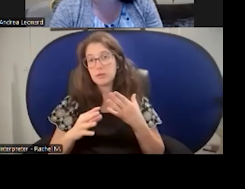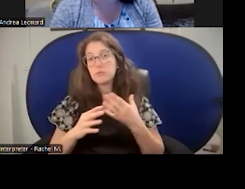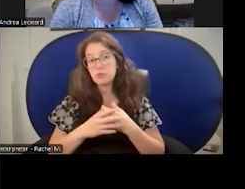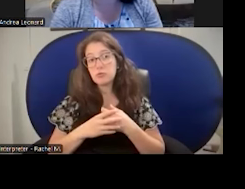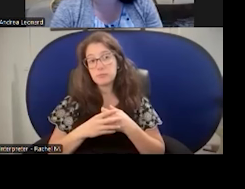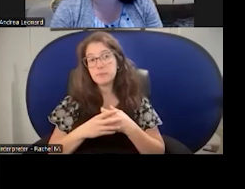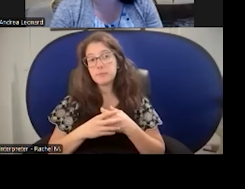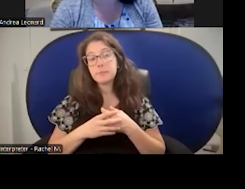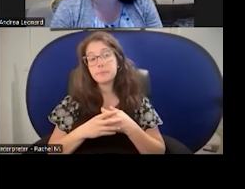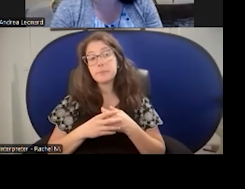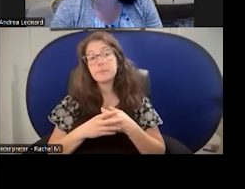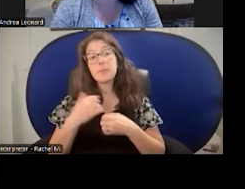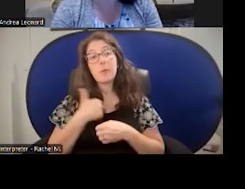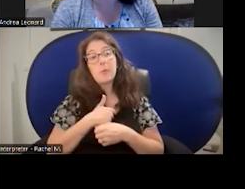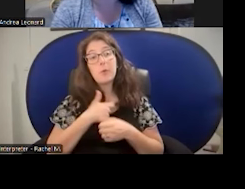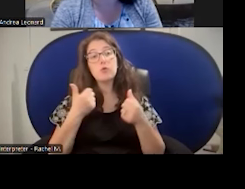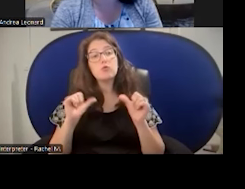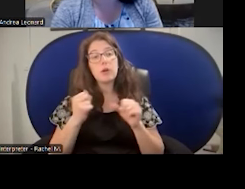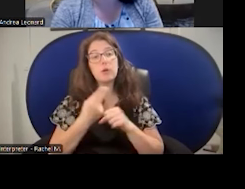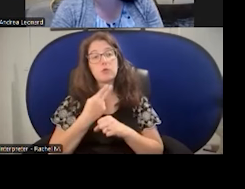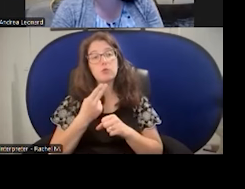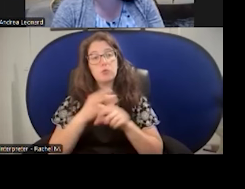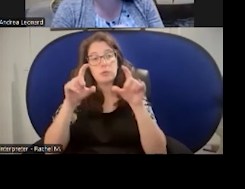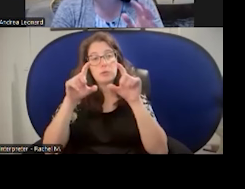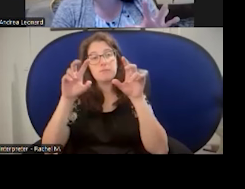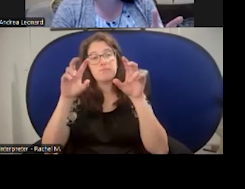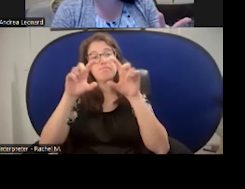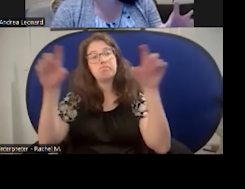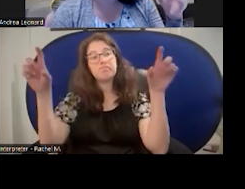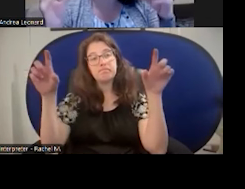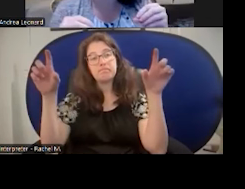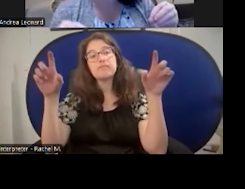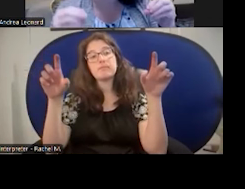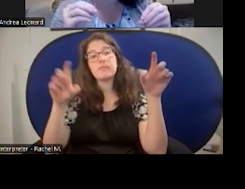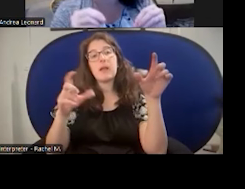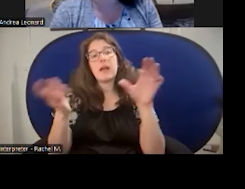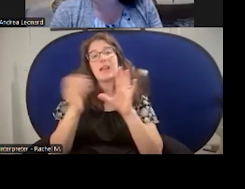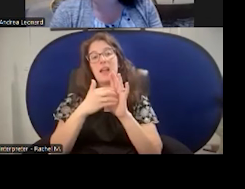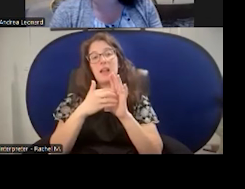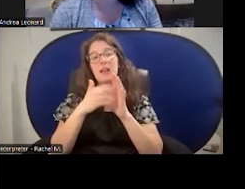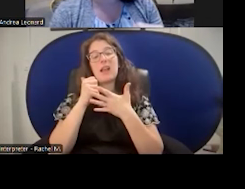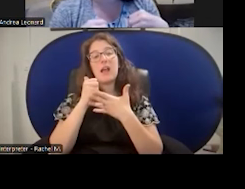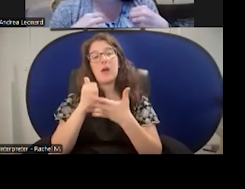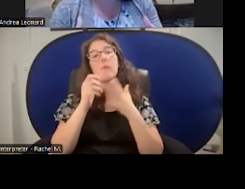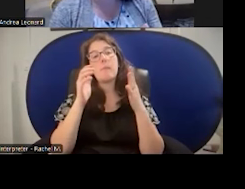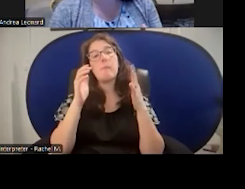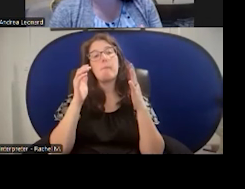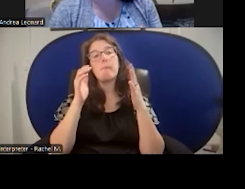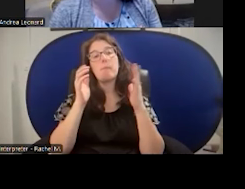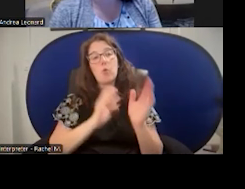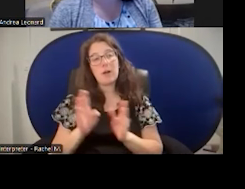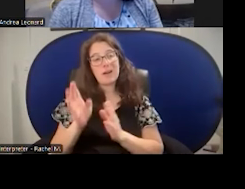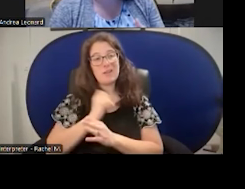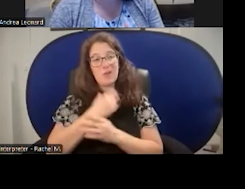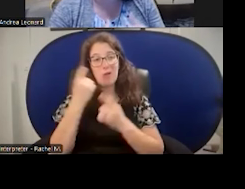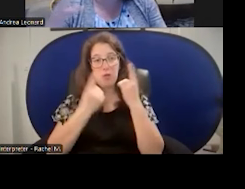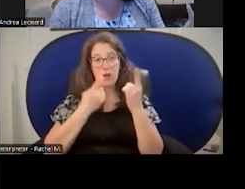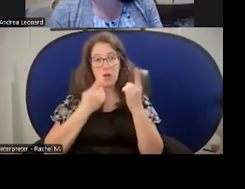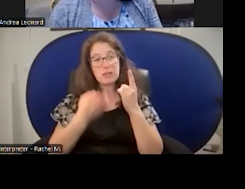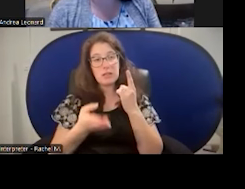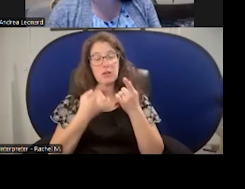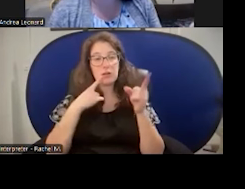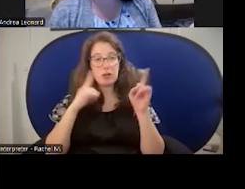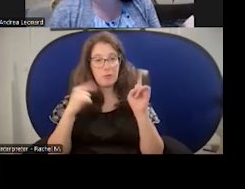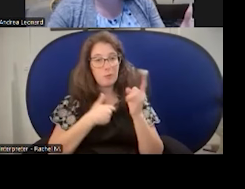use these heading styles again to really help organize our thoughts within the announcement. We don't want to come out with